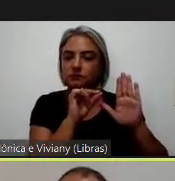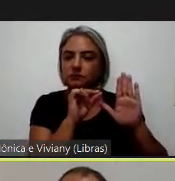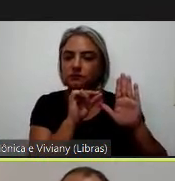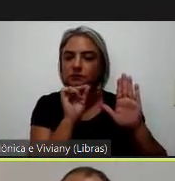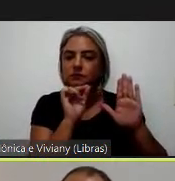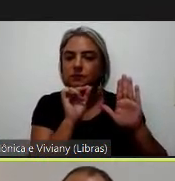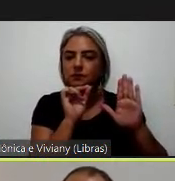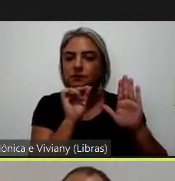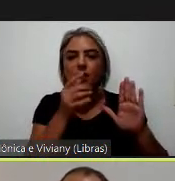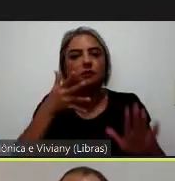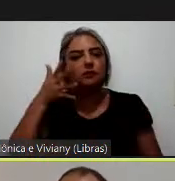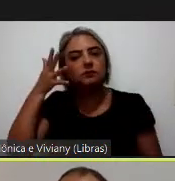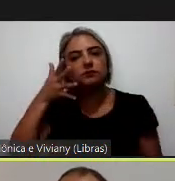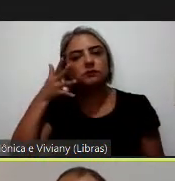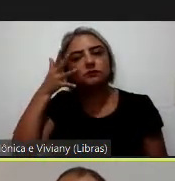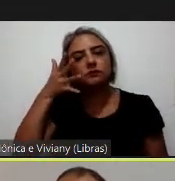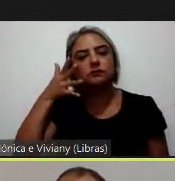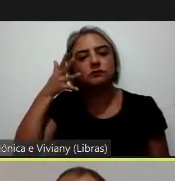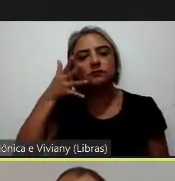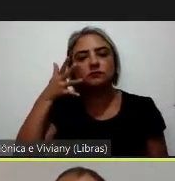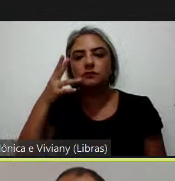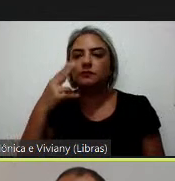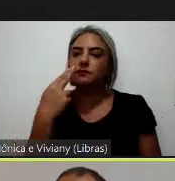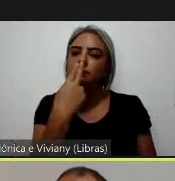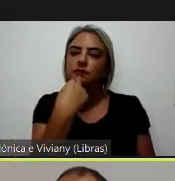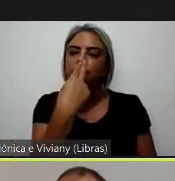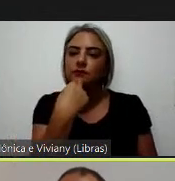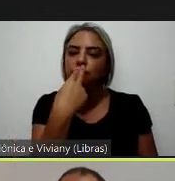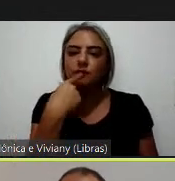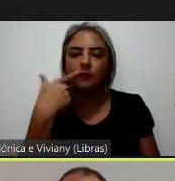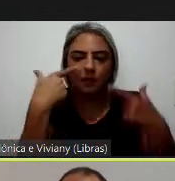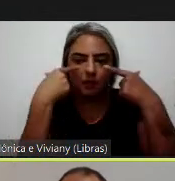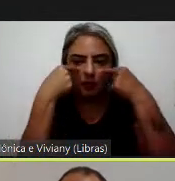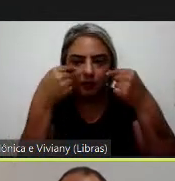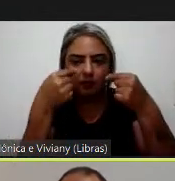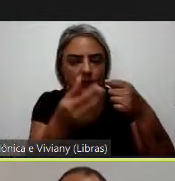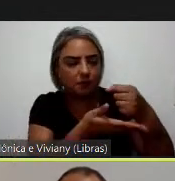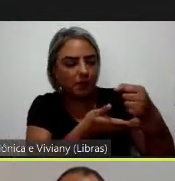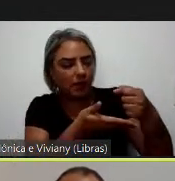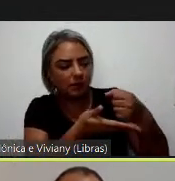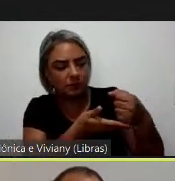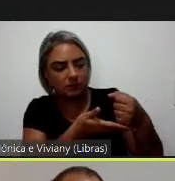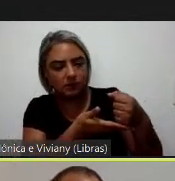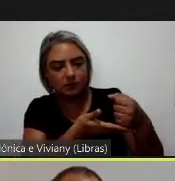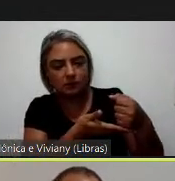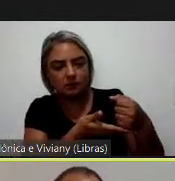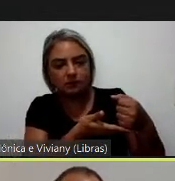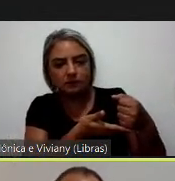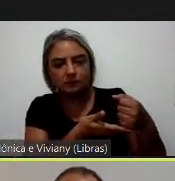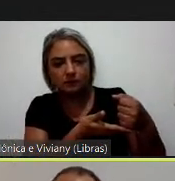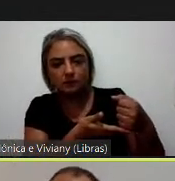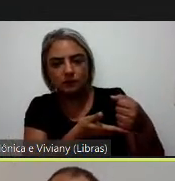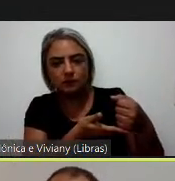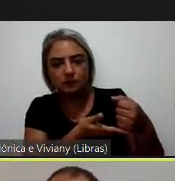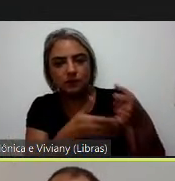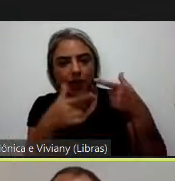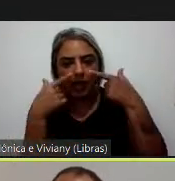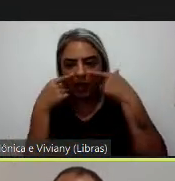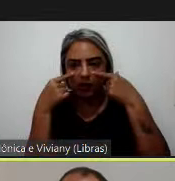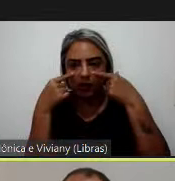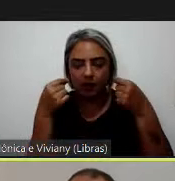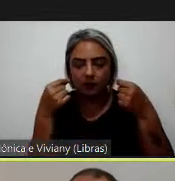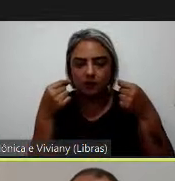this view, this perspective, this focus on individual experiences. The second was primary